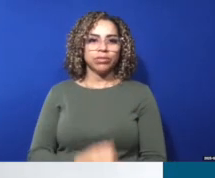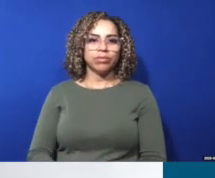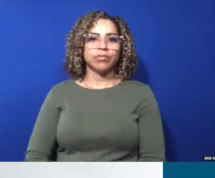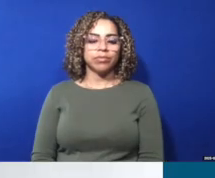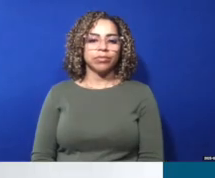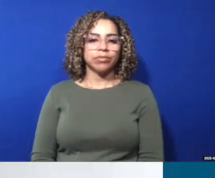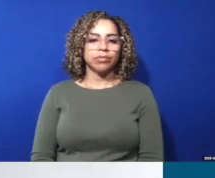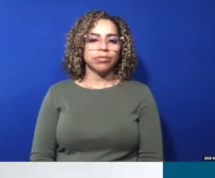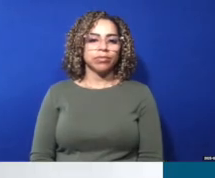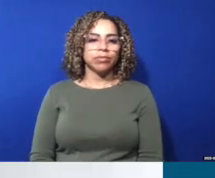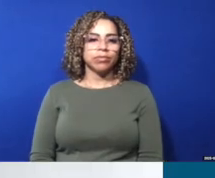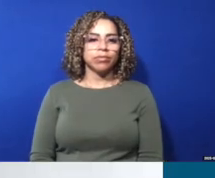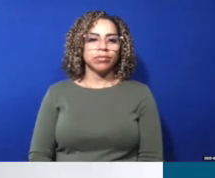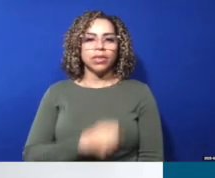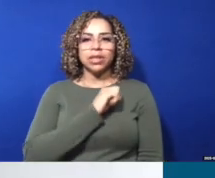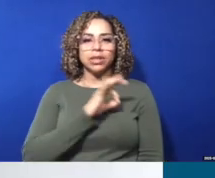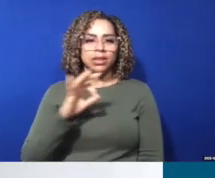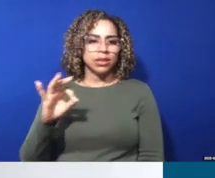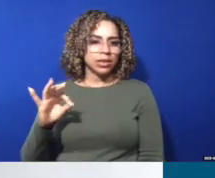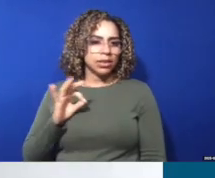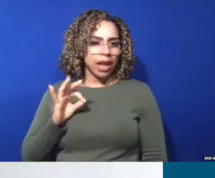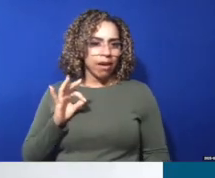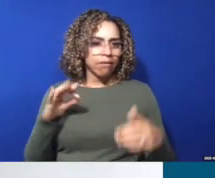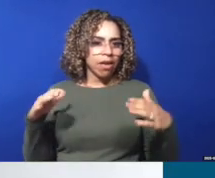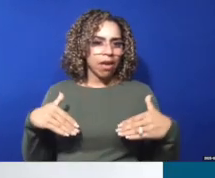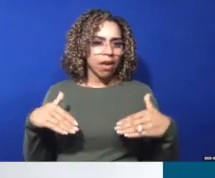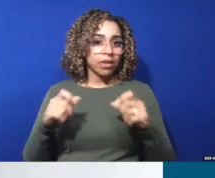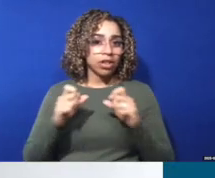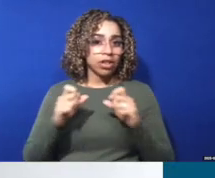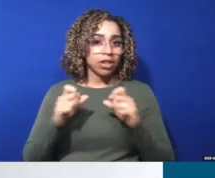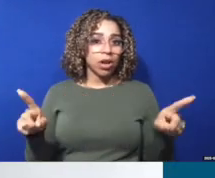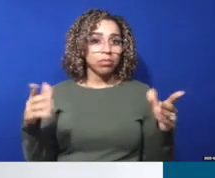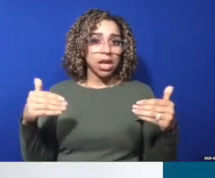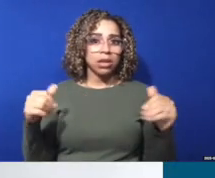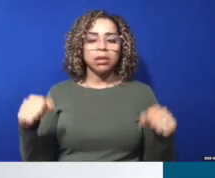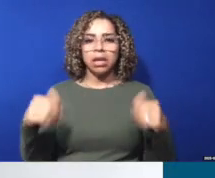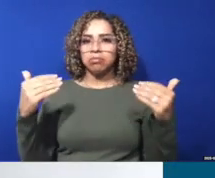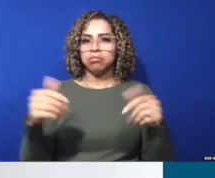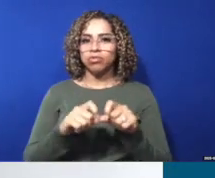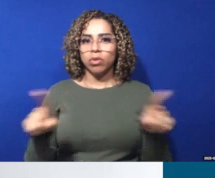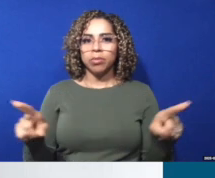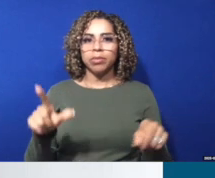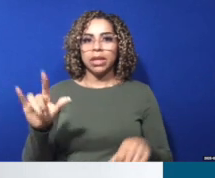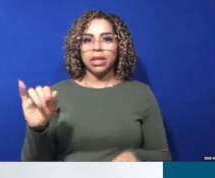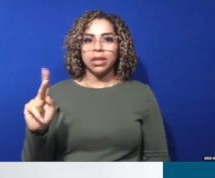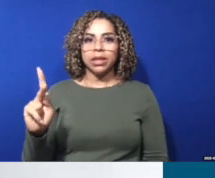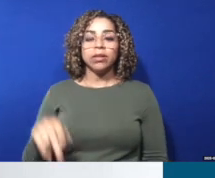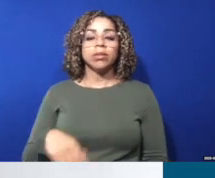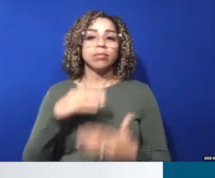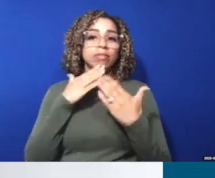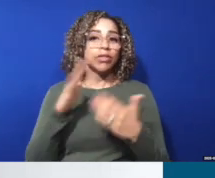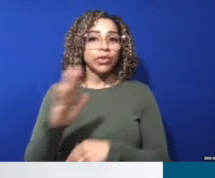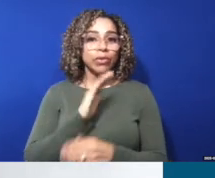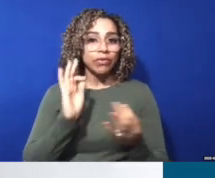If staff haven't dropped that link in the chat, feel free to do that. We really appreciate the feedback and the discussion